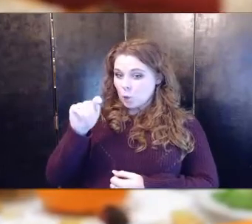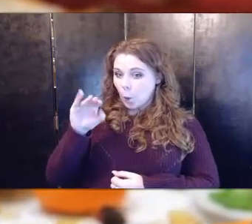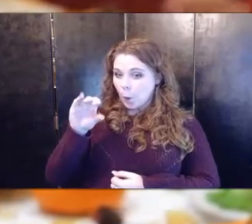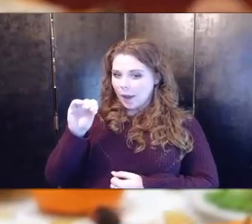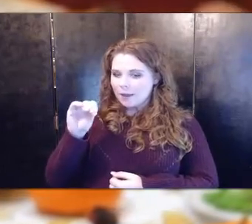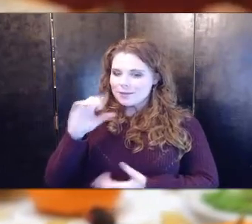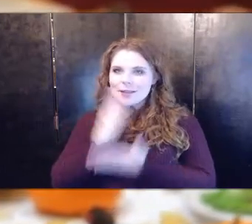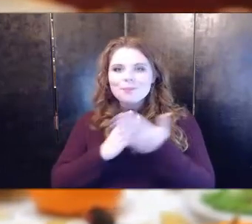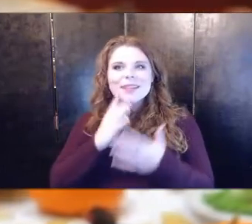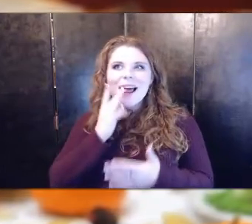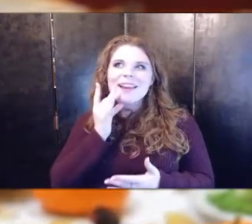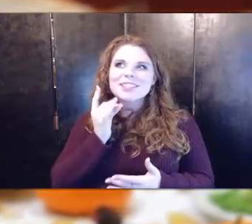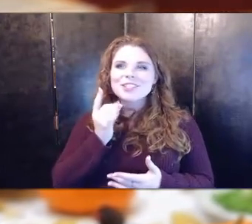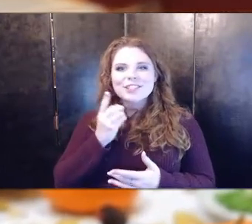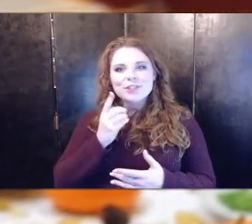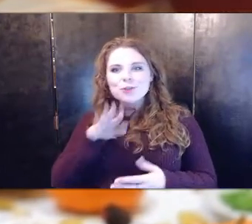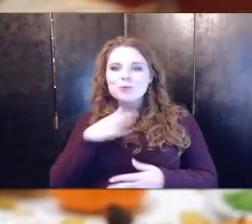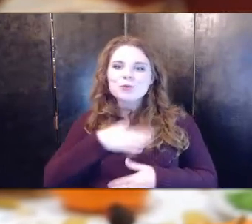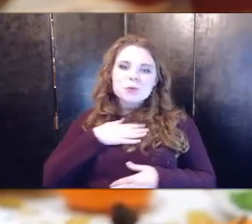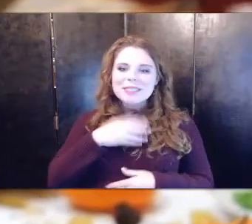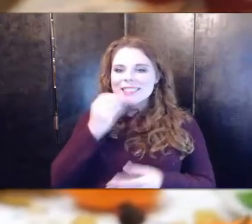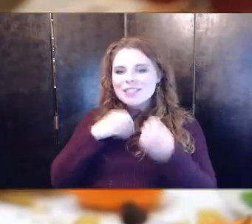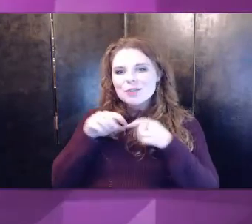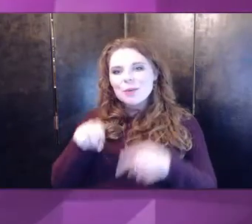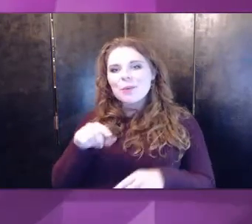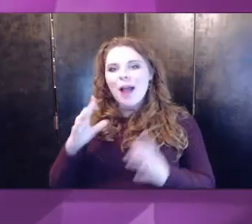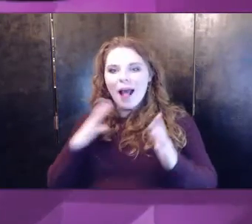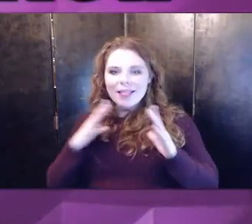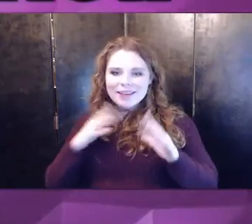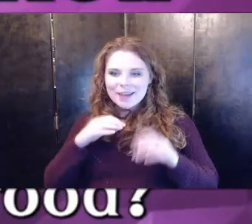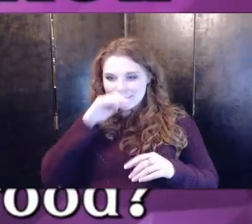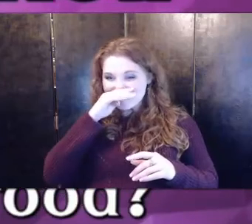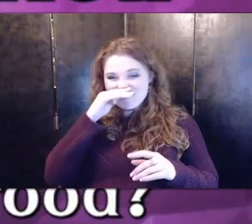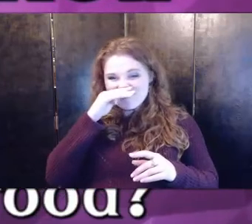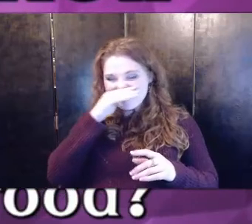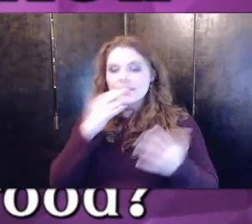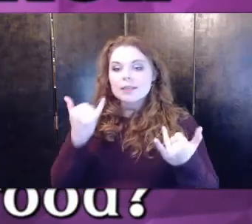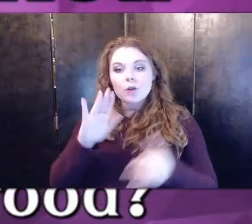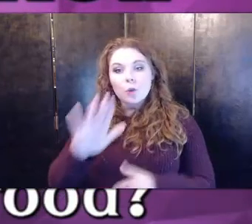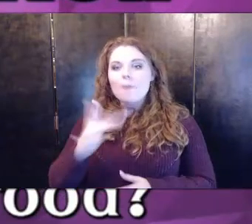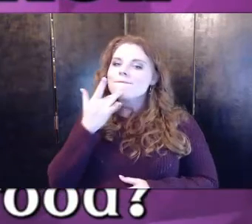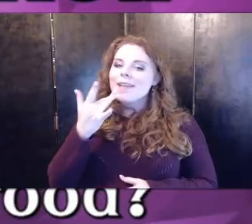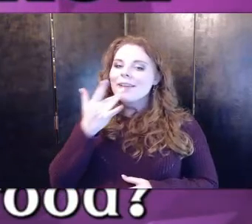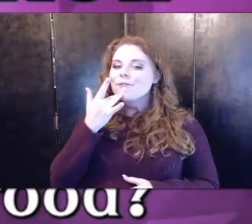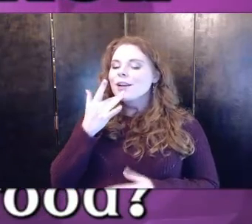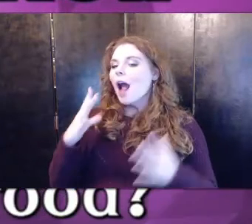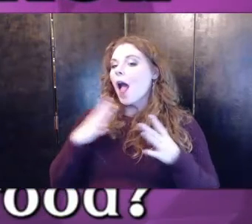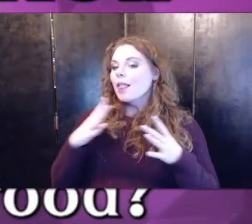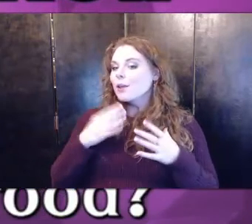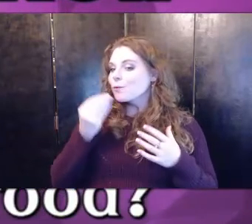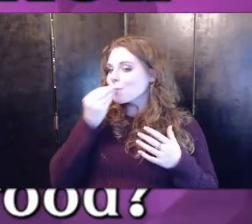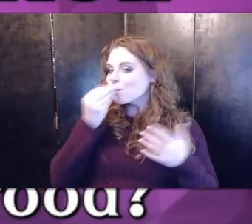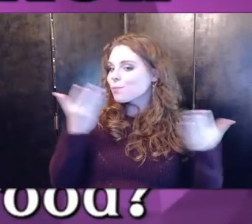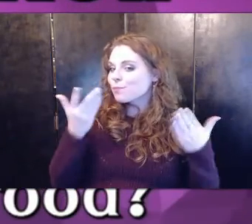some of the delicious stuff you enjoy eating during the holidays. Well, now we want to know, what is your favorite holiday